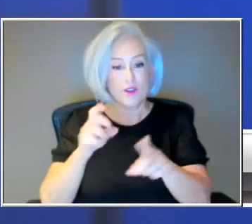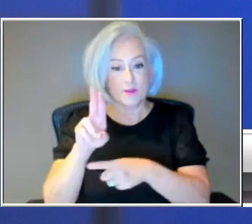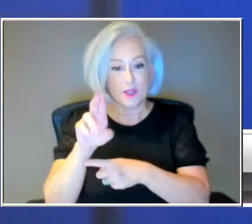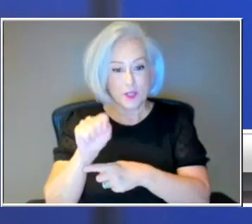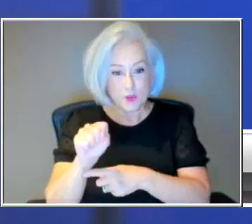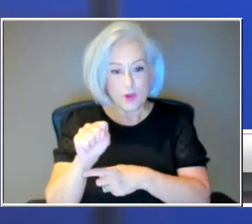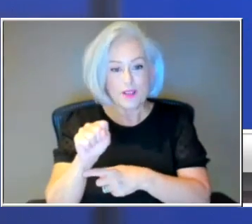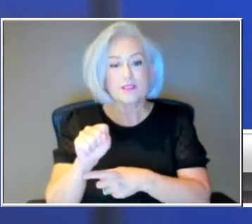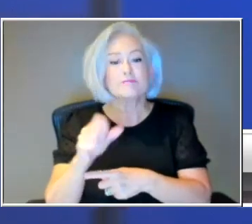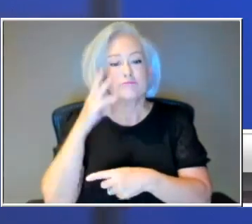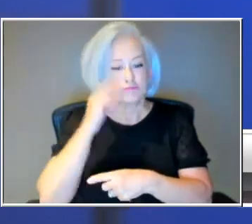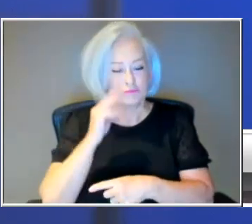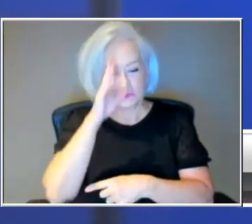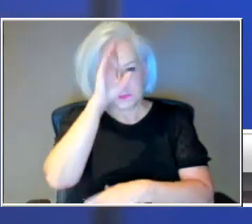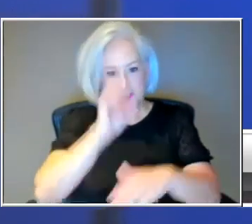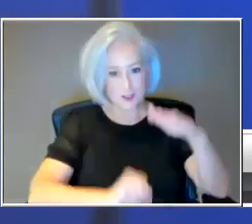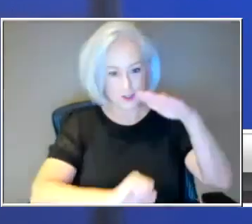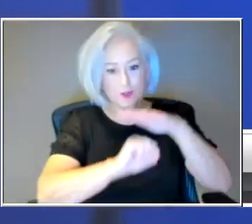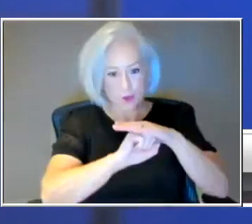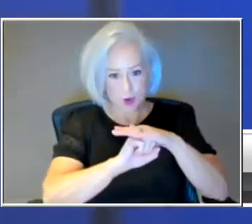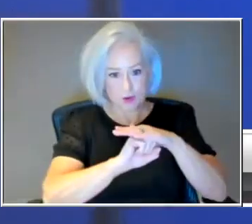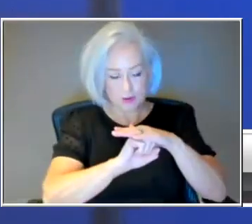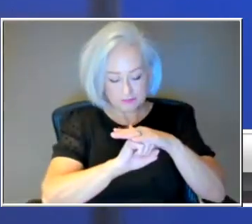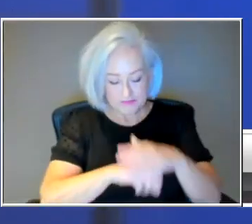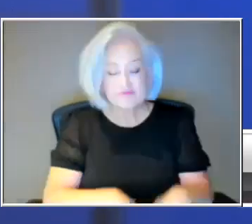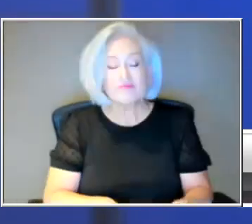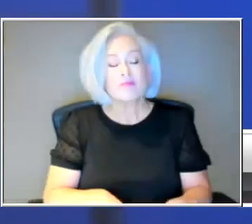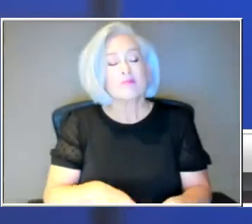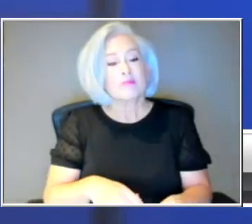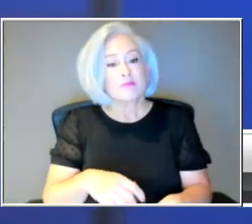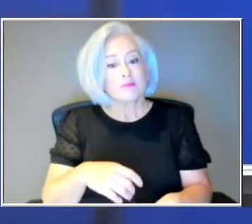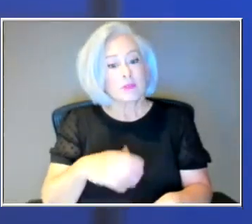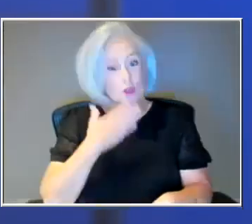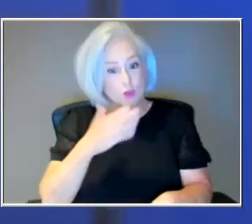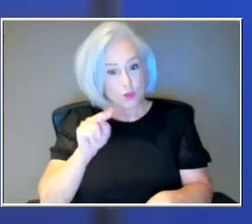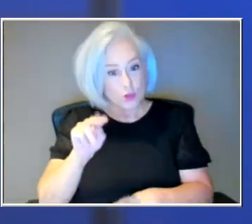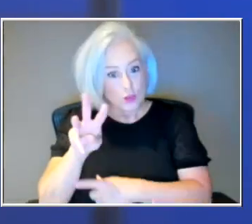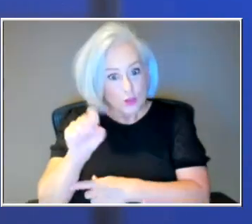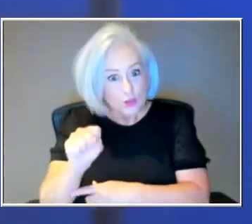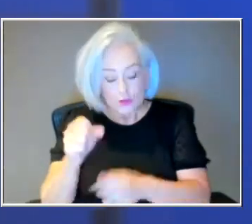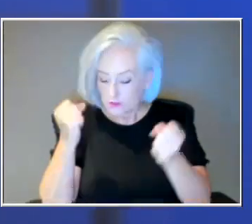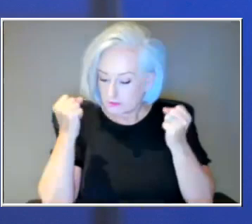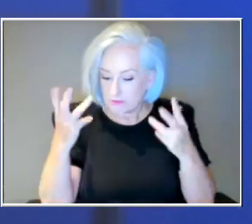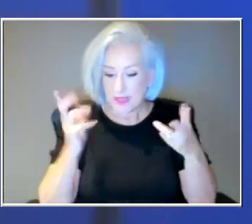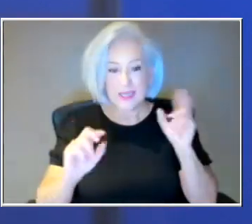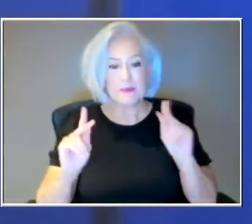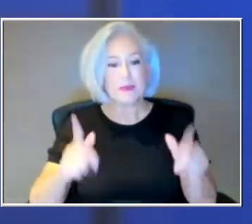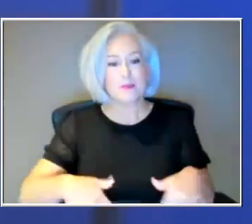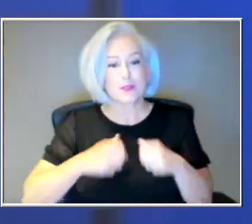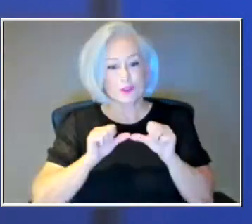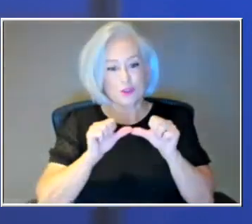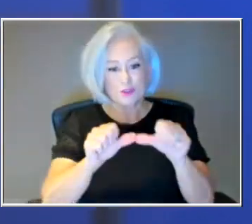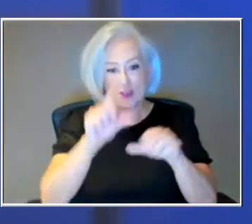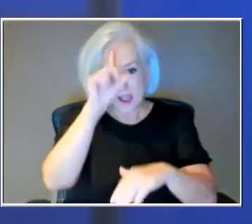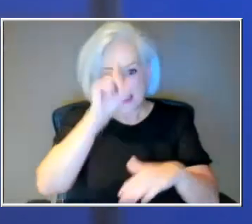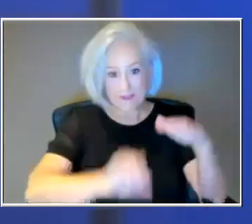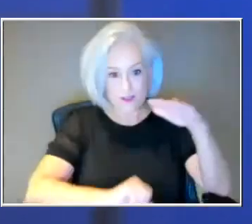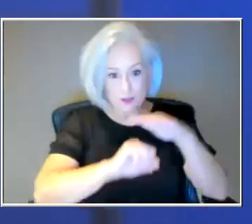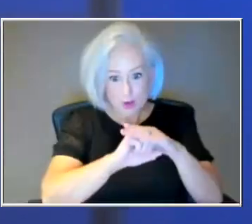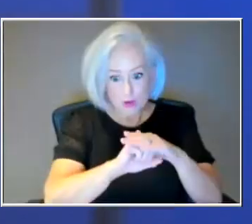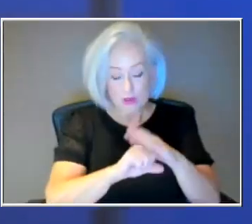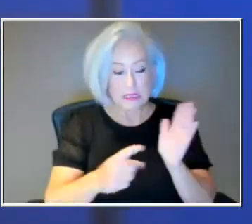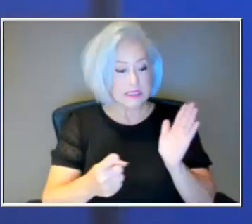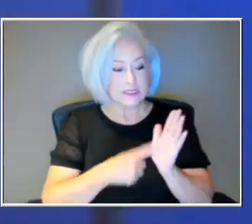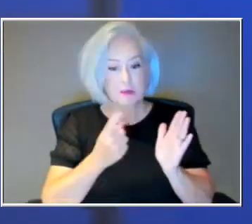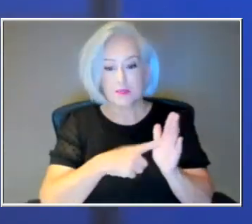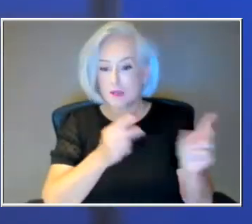Stroke Awareness Foundation. And thankfully, more and more people are surviving strokes. Sometimes they make remarkable, rapid recoveries,